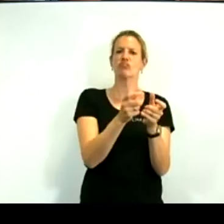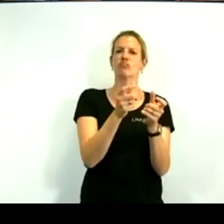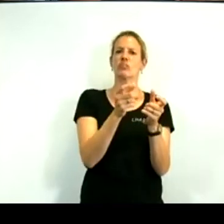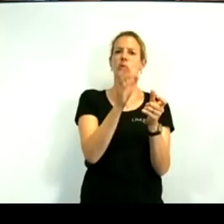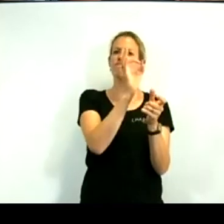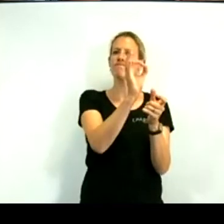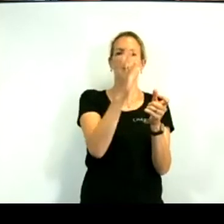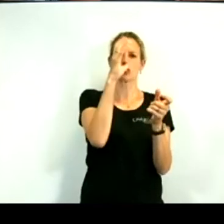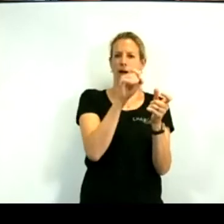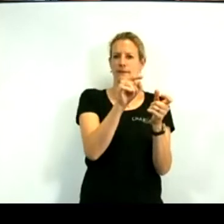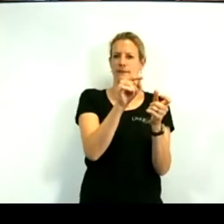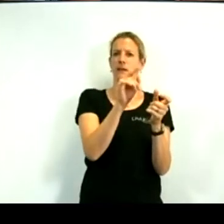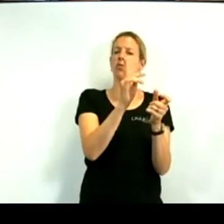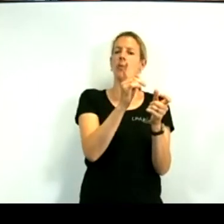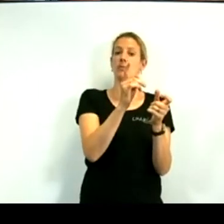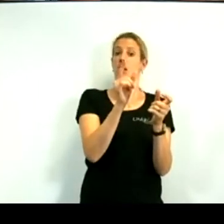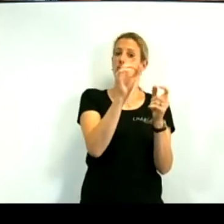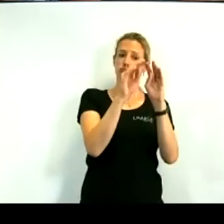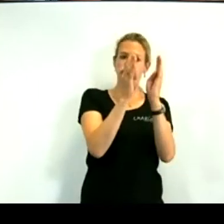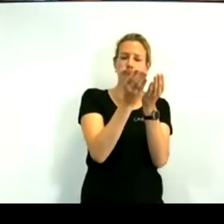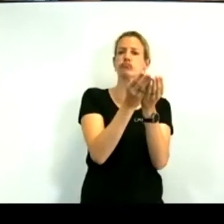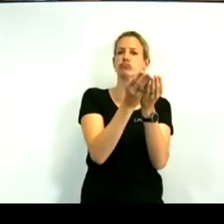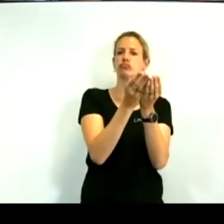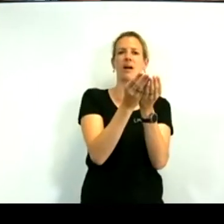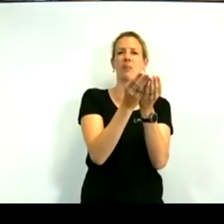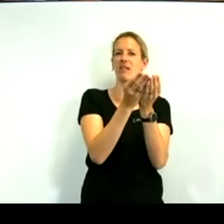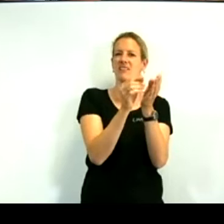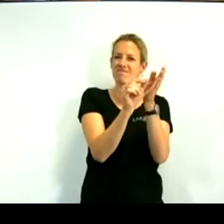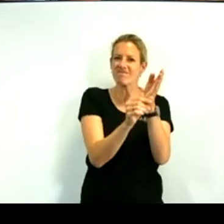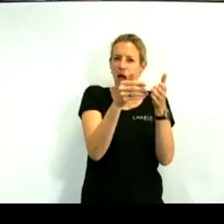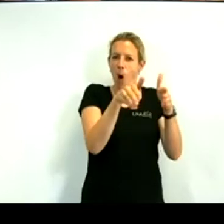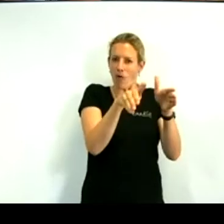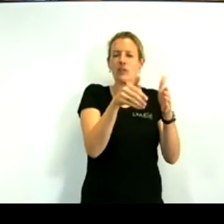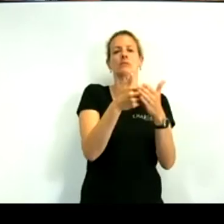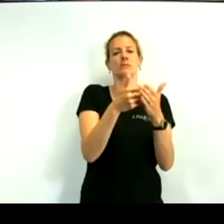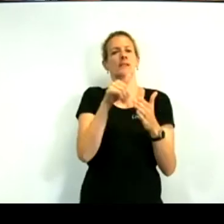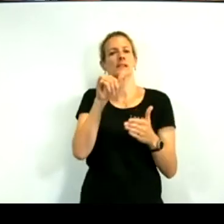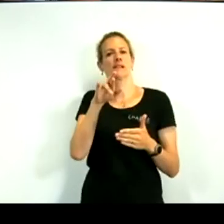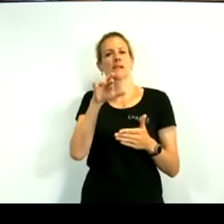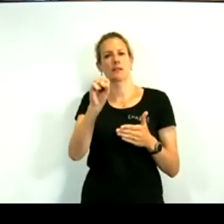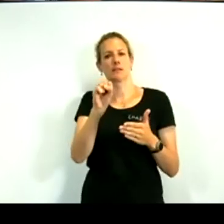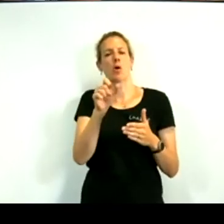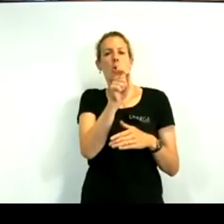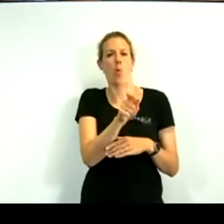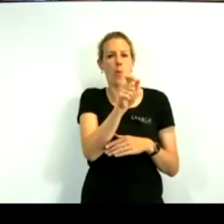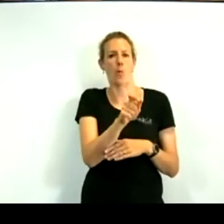about that in a moment. But now I'm talking about retinal coloboma. If you look at the picture on